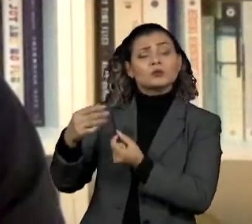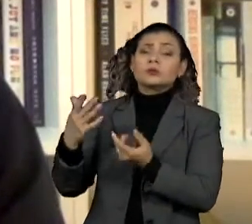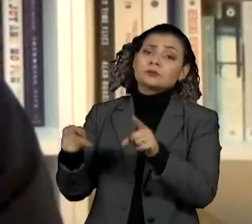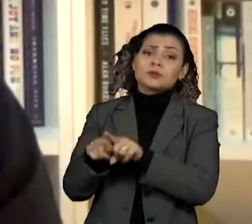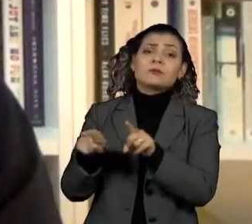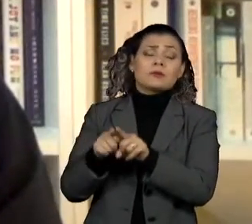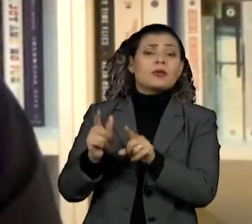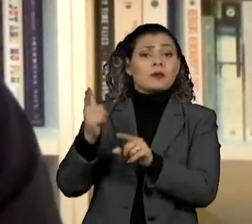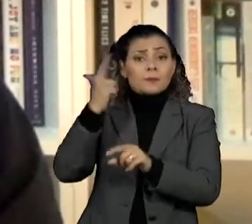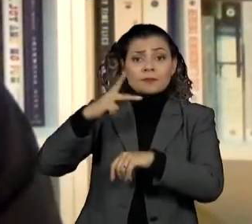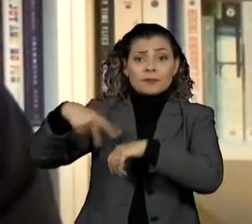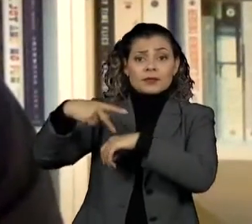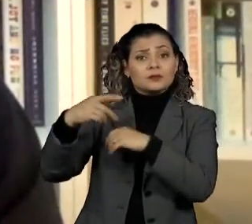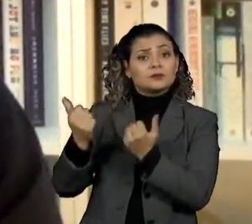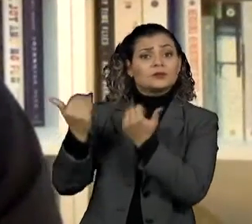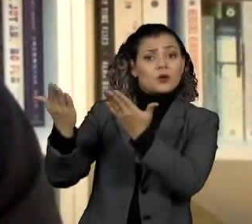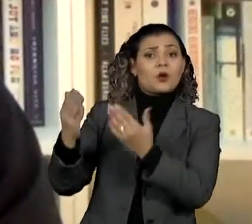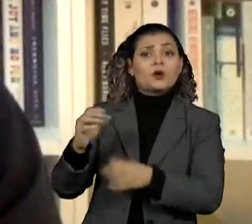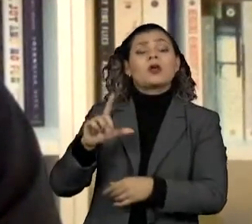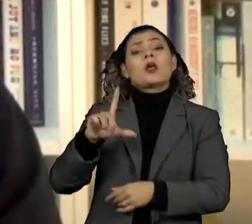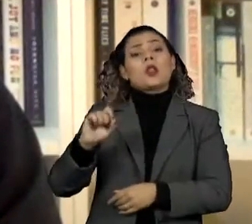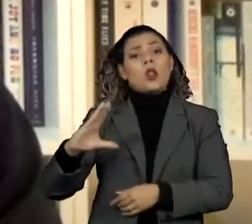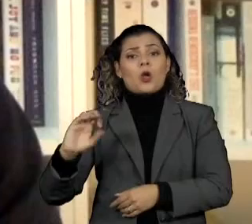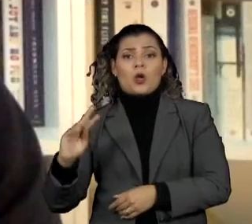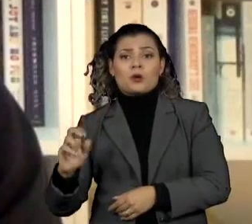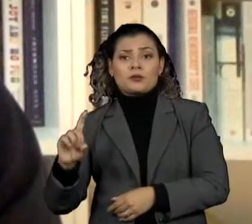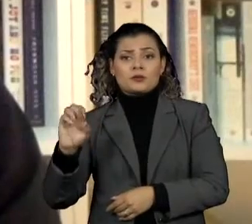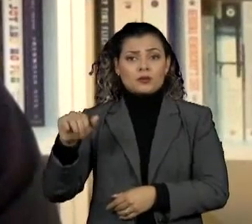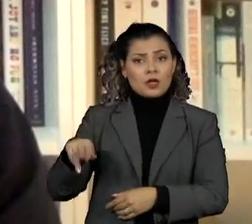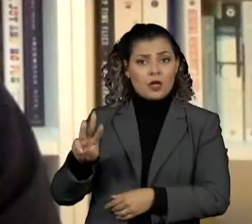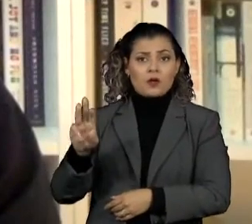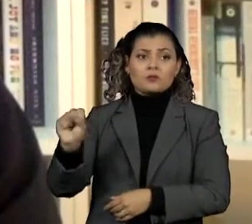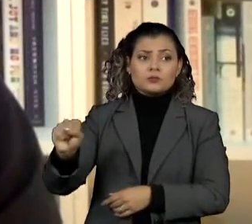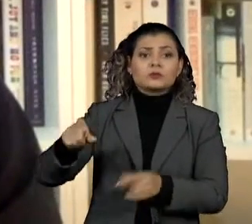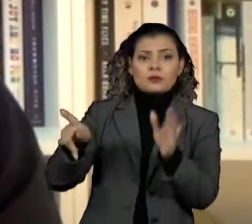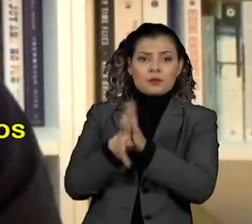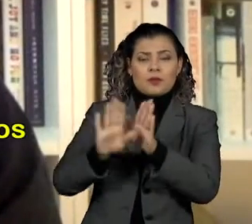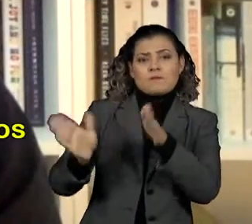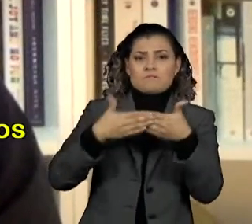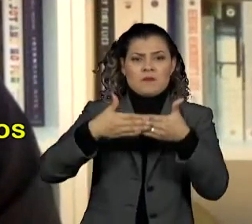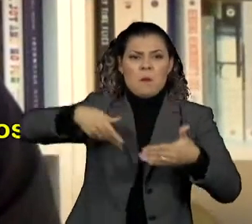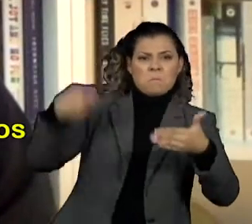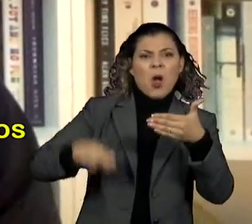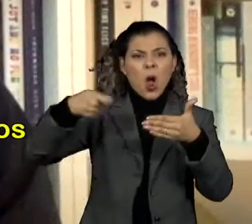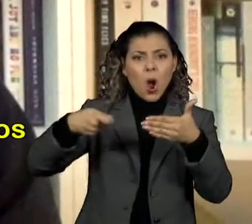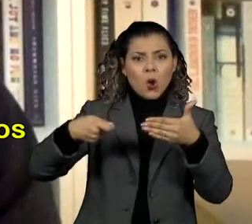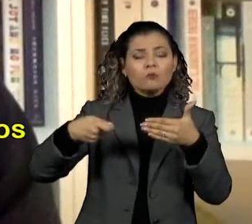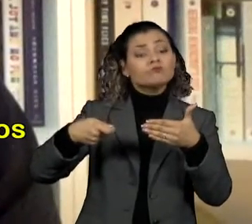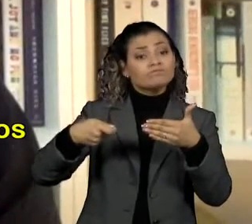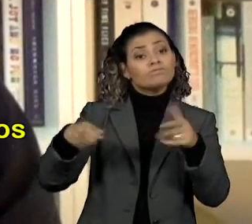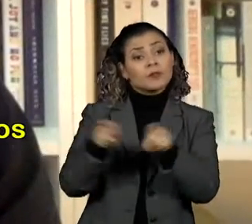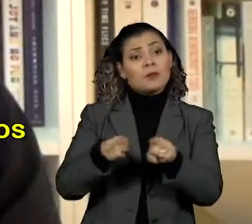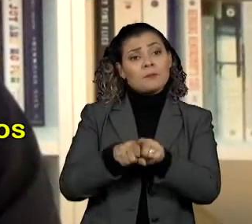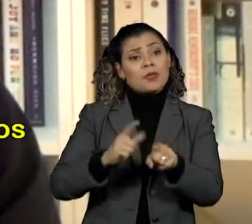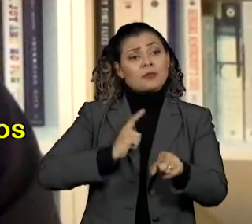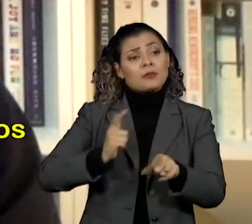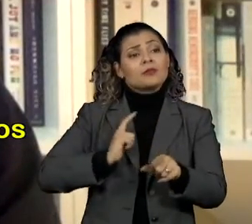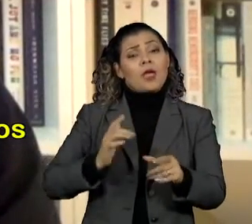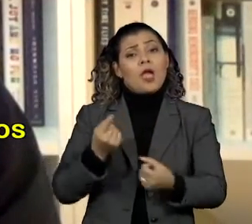systems. They have imposed lockdowns, and they have really